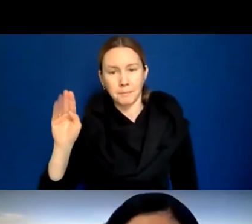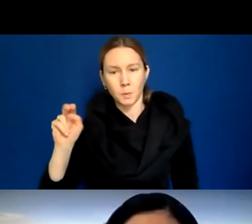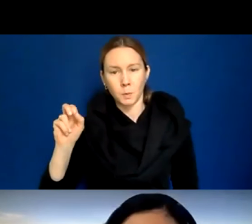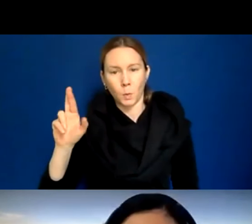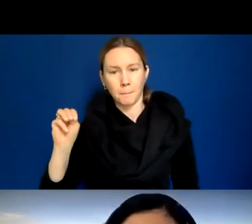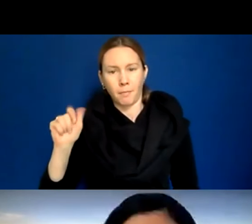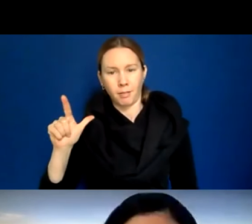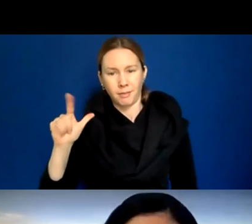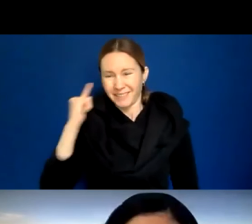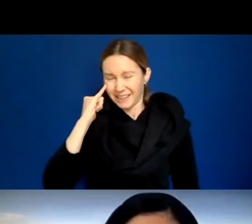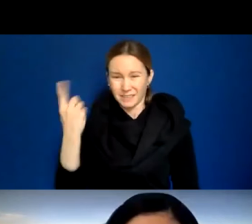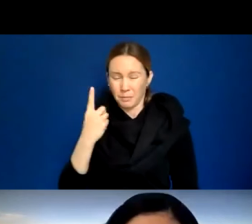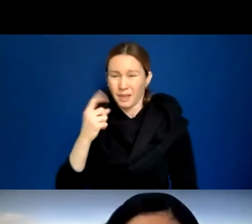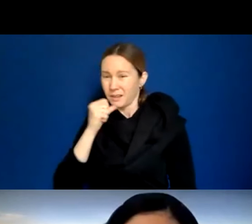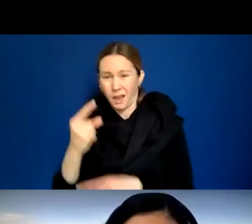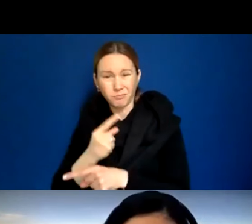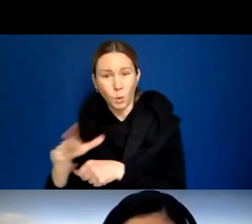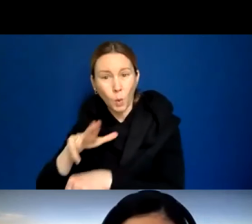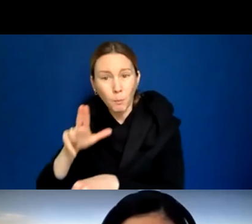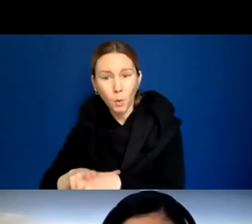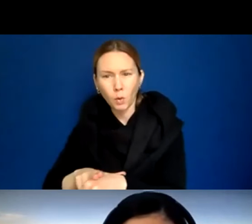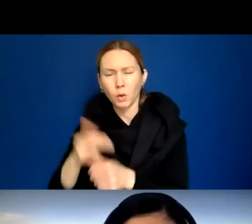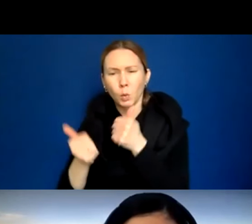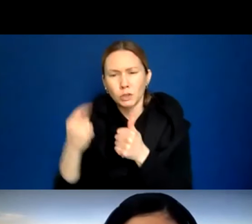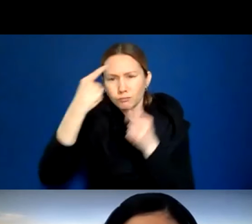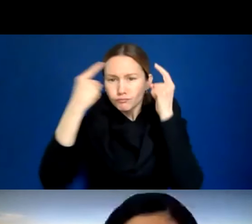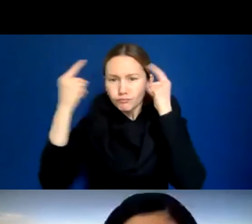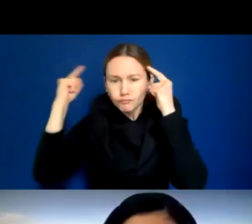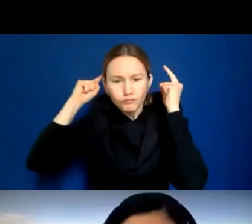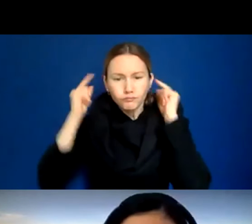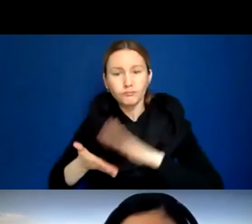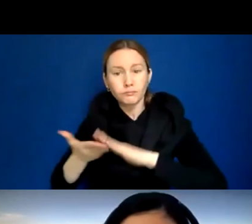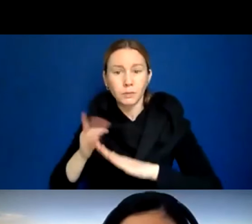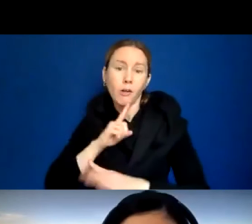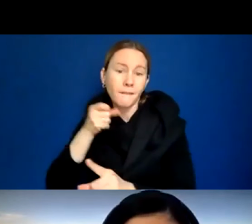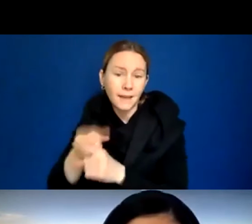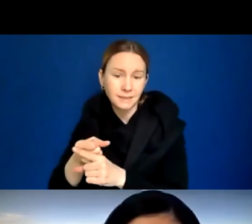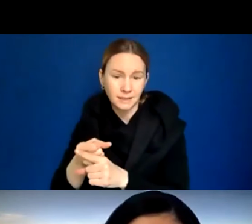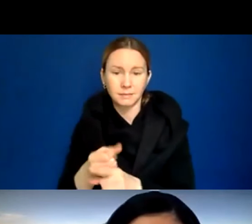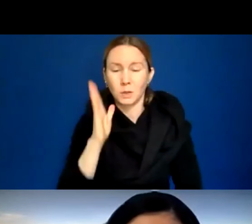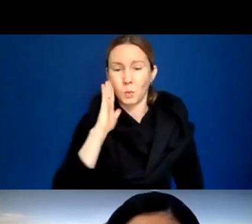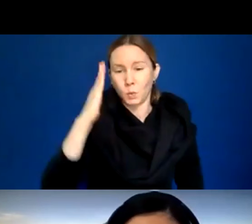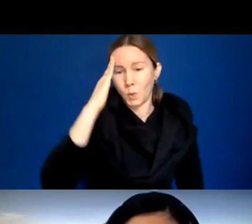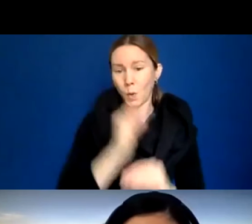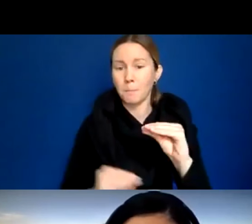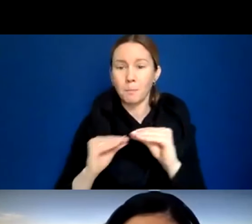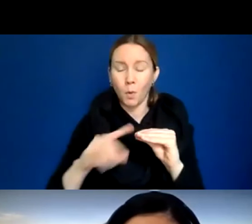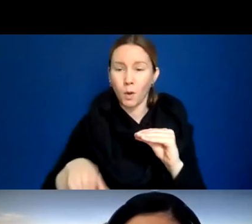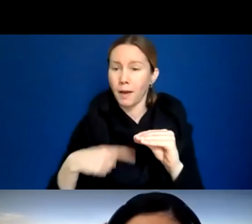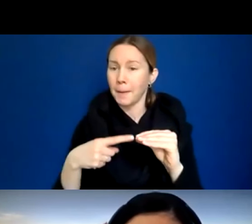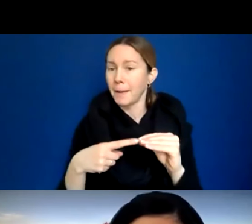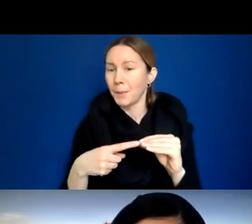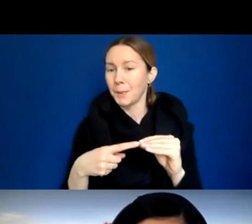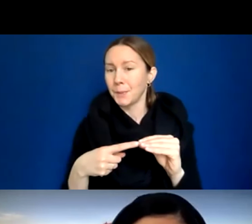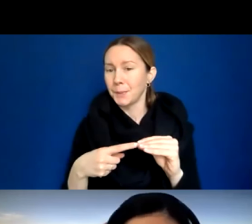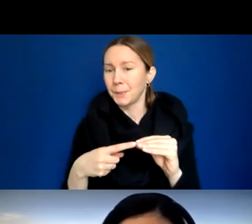something abnormal, which domains are affected? And this way we can know more about what about